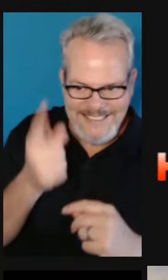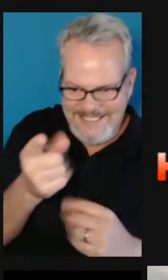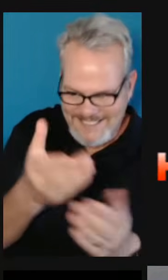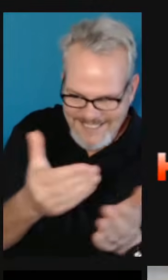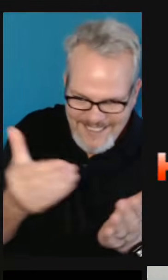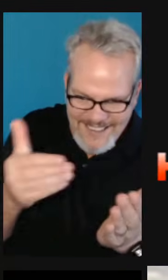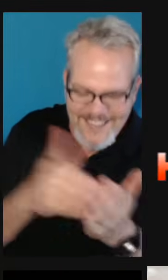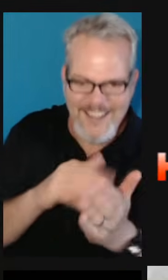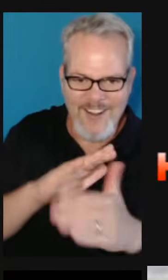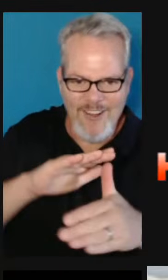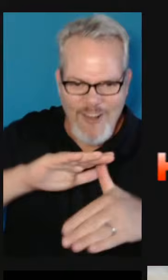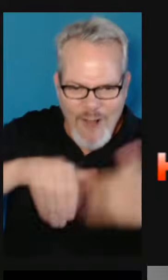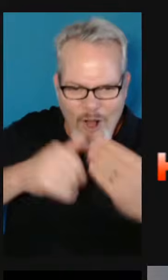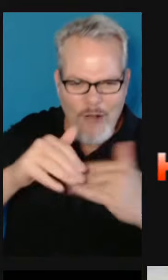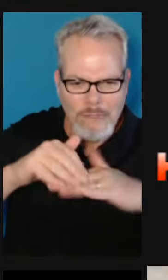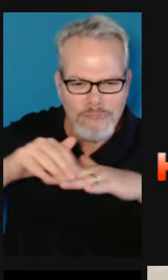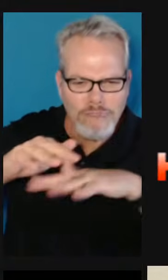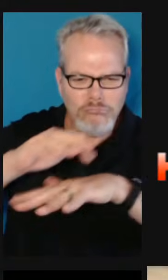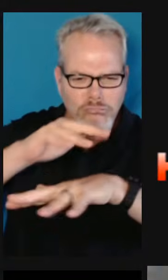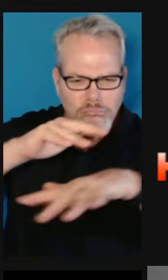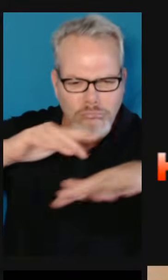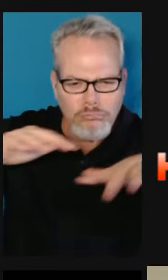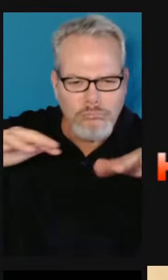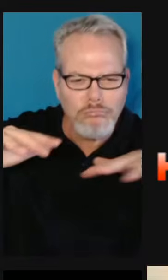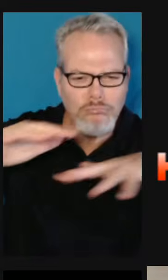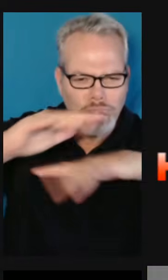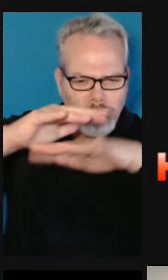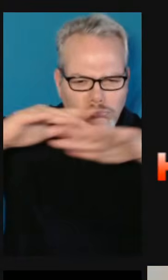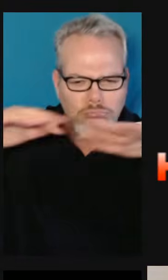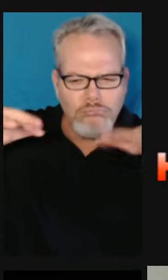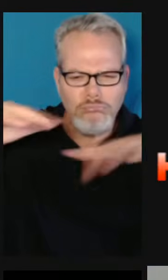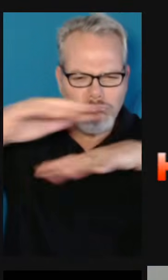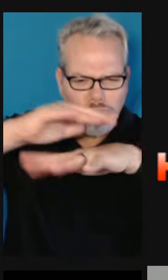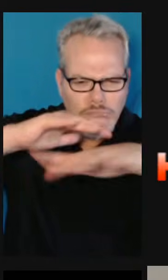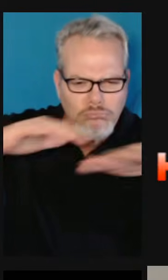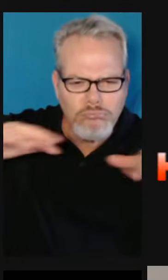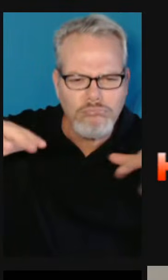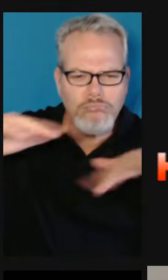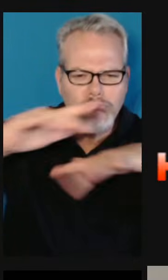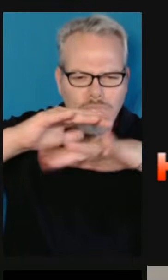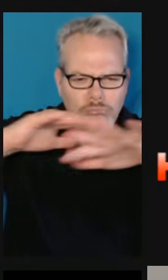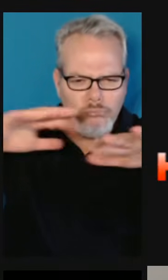the gas there in the time since.